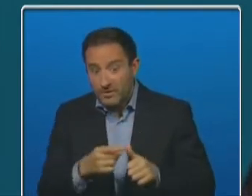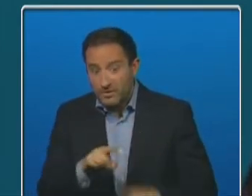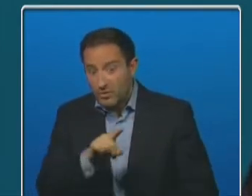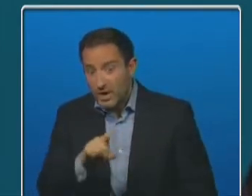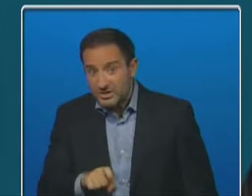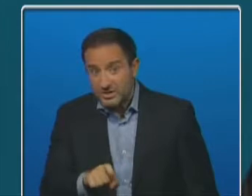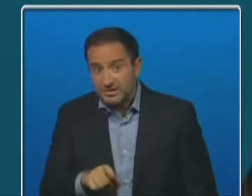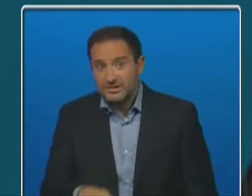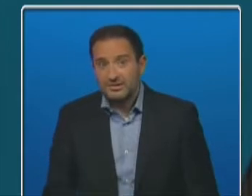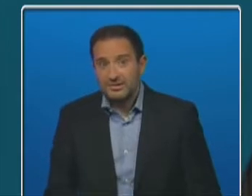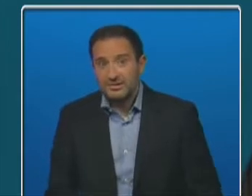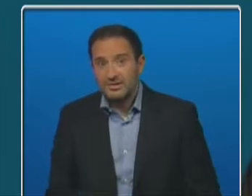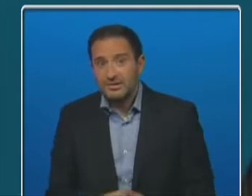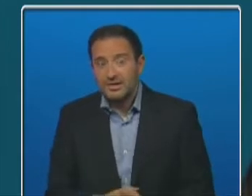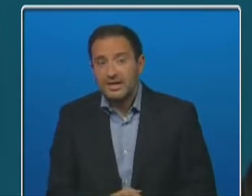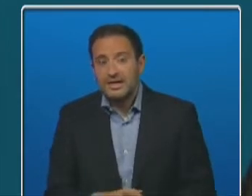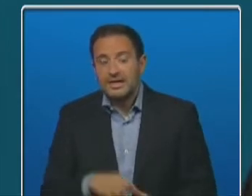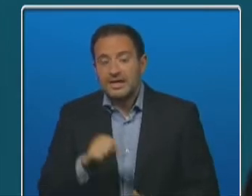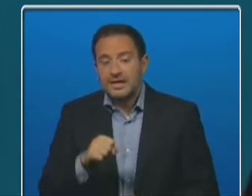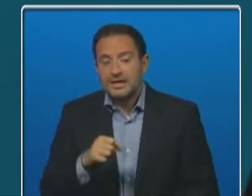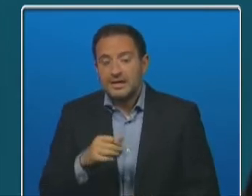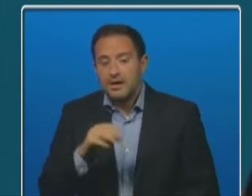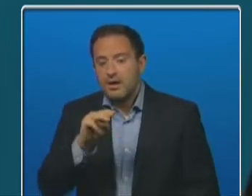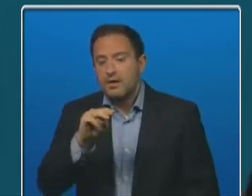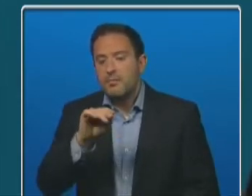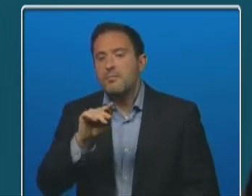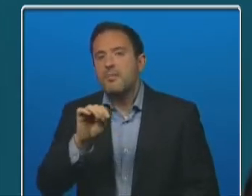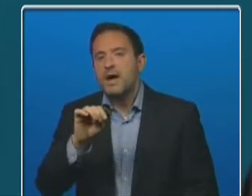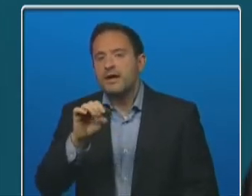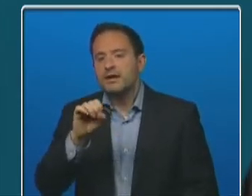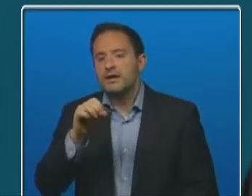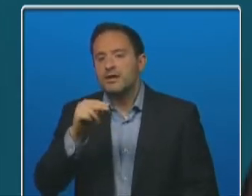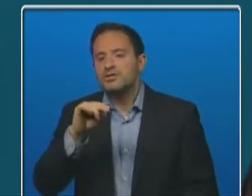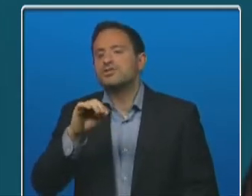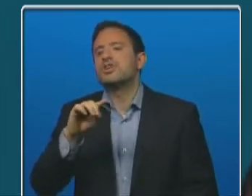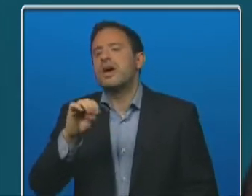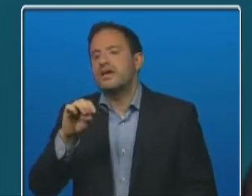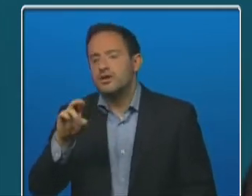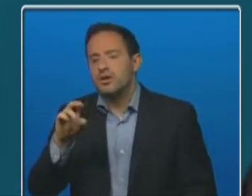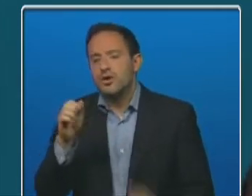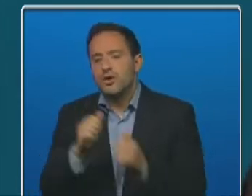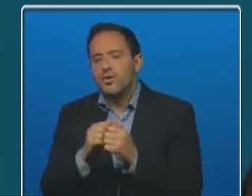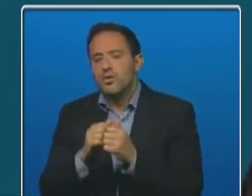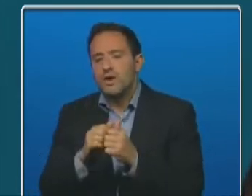Yes. Question comes from Mike Schneider with Associated Press. Your line is open.